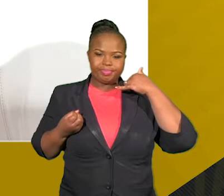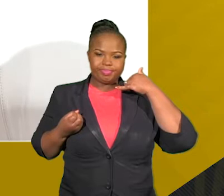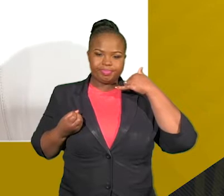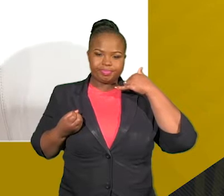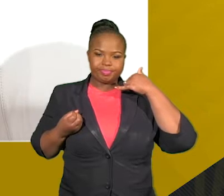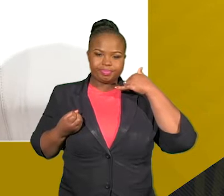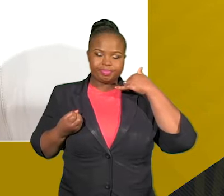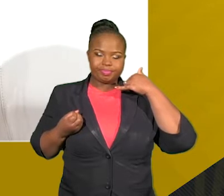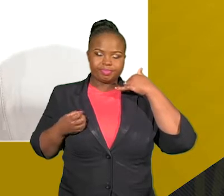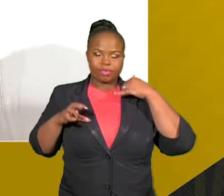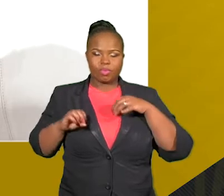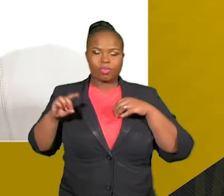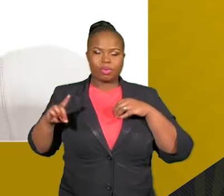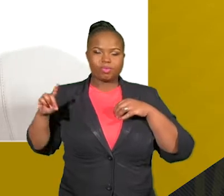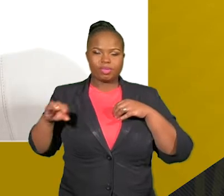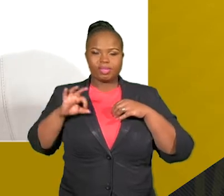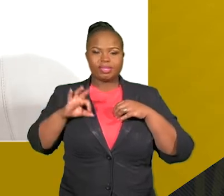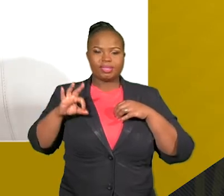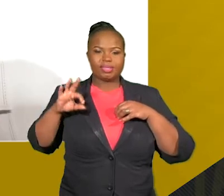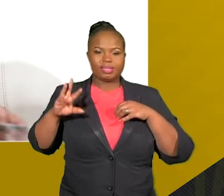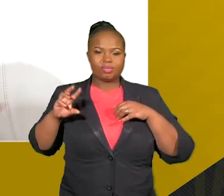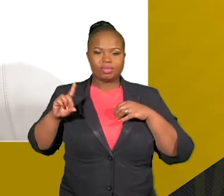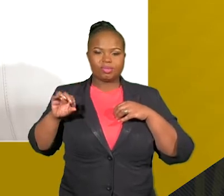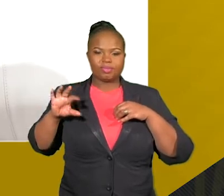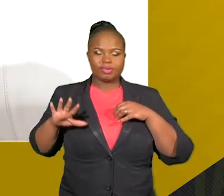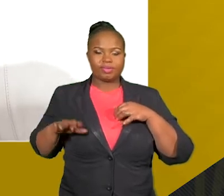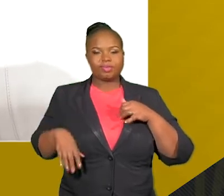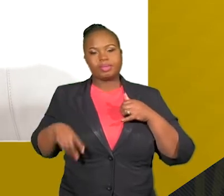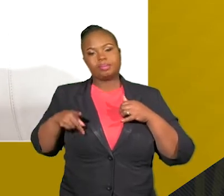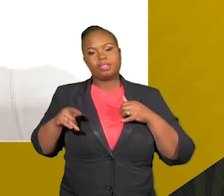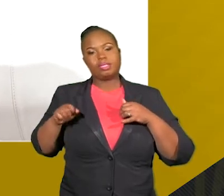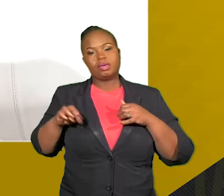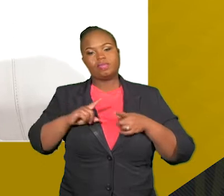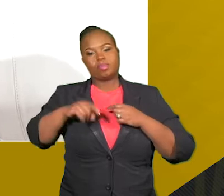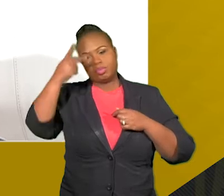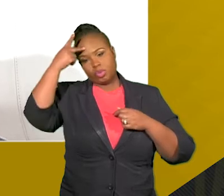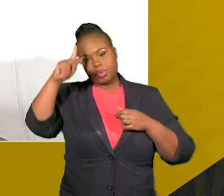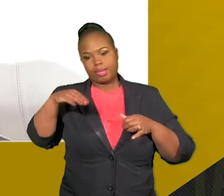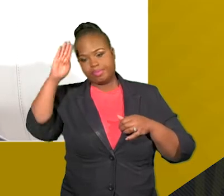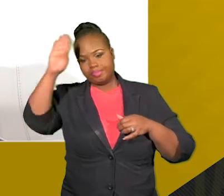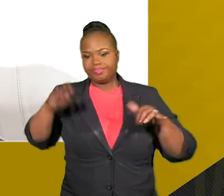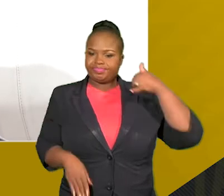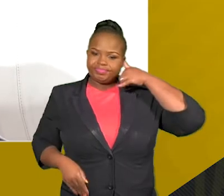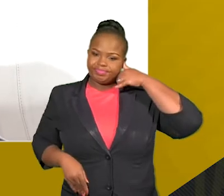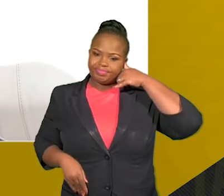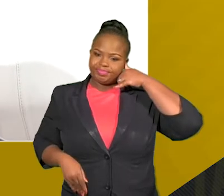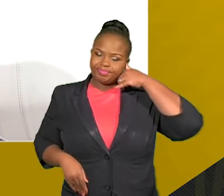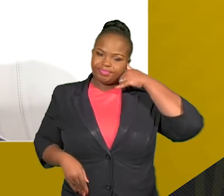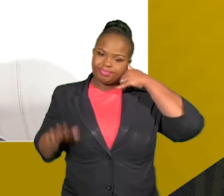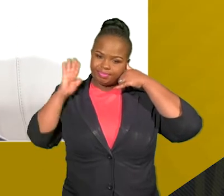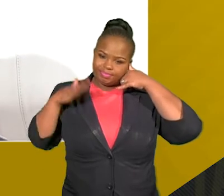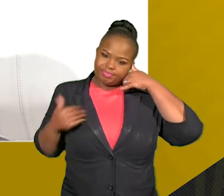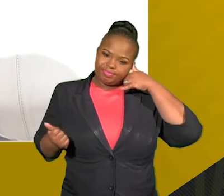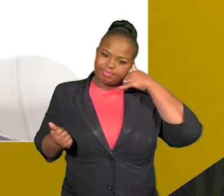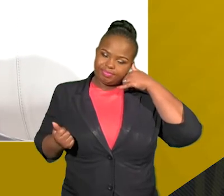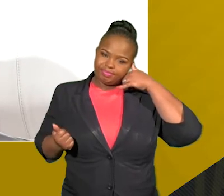We are still taking your calls. Call 011-339-1315. Arnali Abuti Peter from Pretoria on the line. Dumela Abuti Peter. Hi, guys.